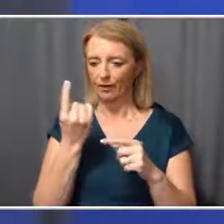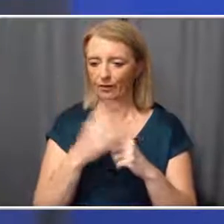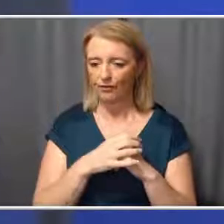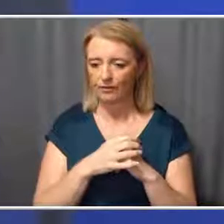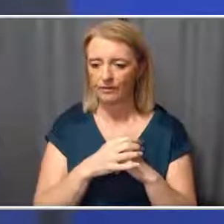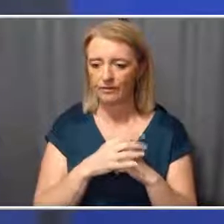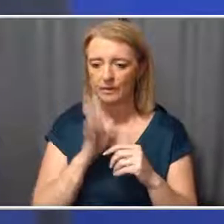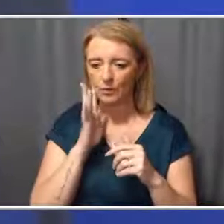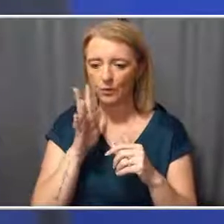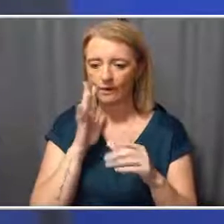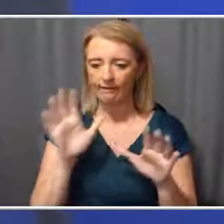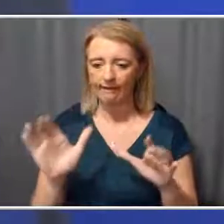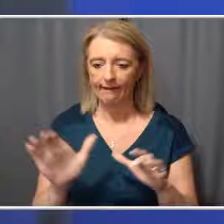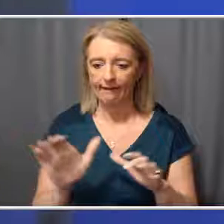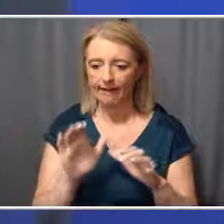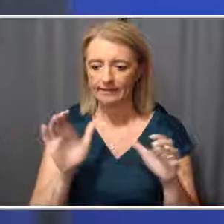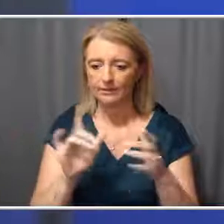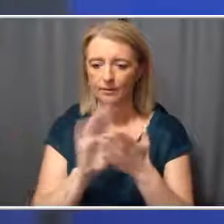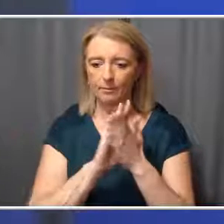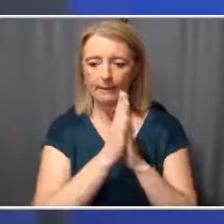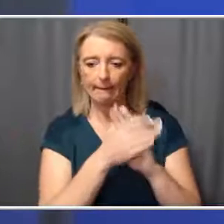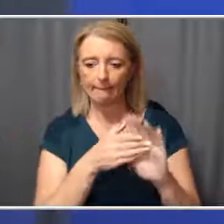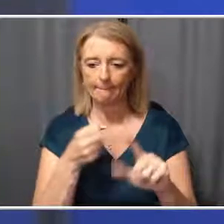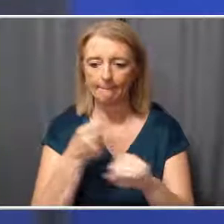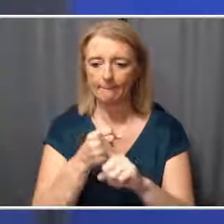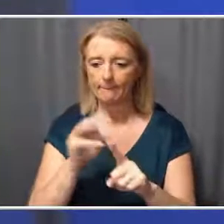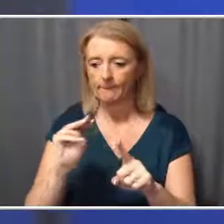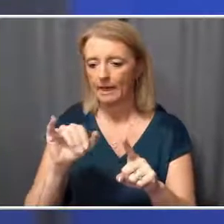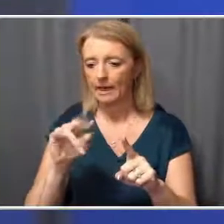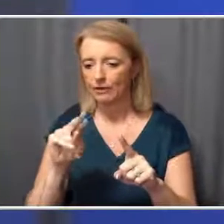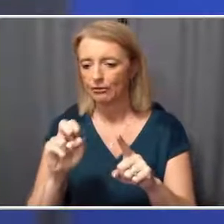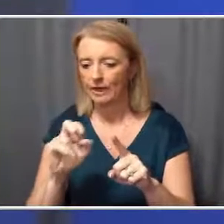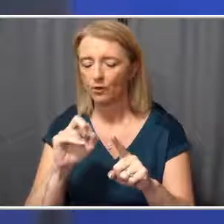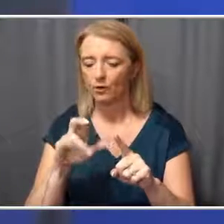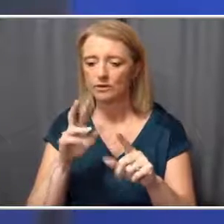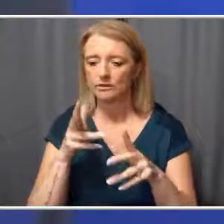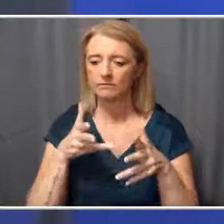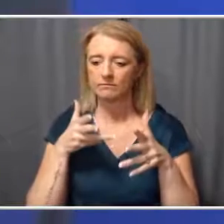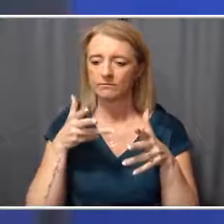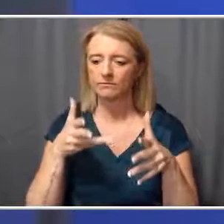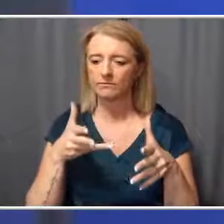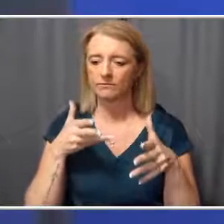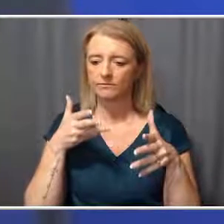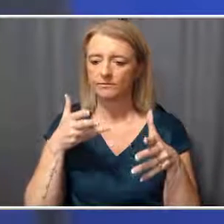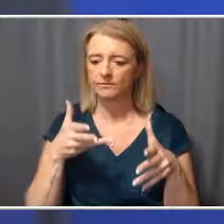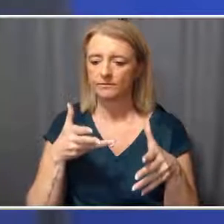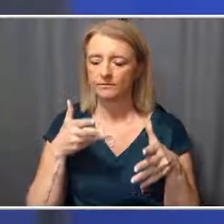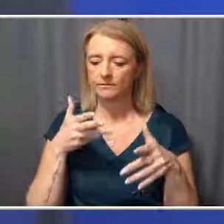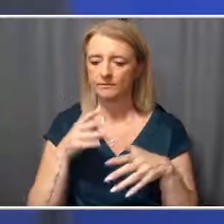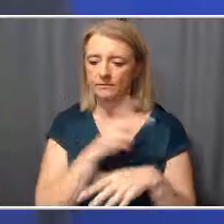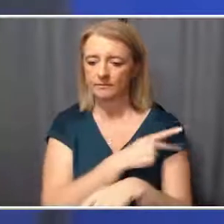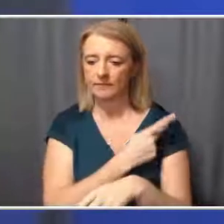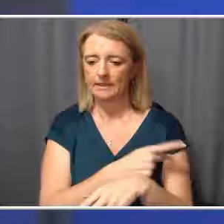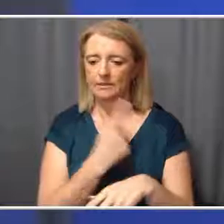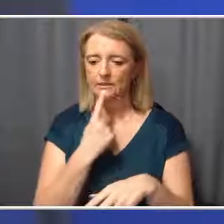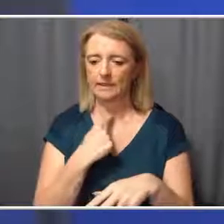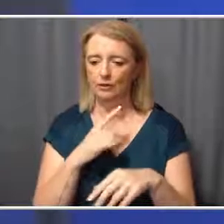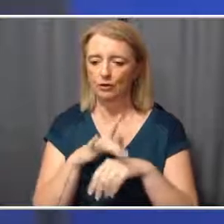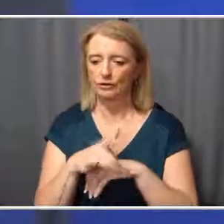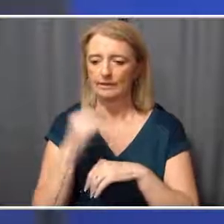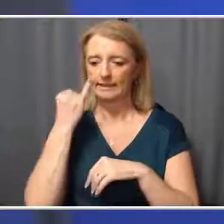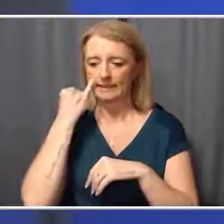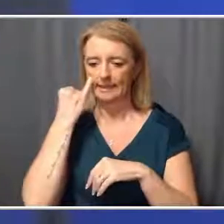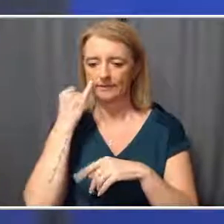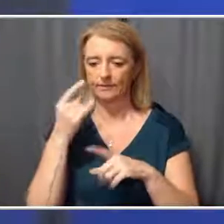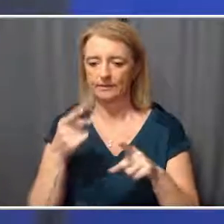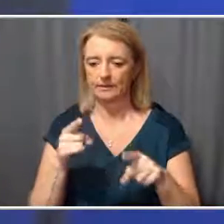I felt fully normal within a couple weeks. You know, it was, I had my check-ins with Dr. McGee, and it was always just like,